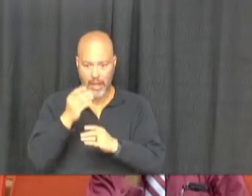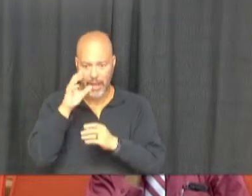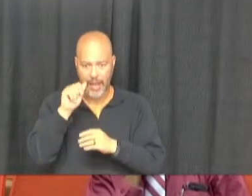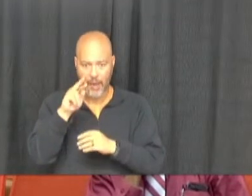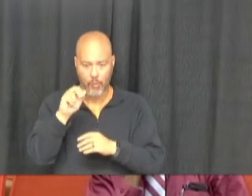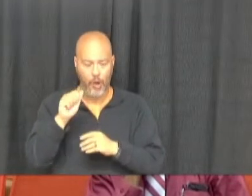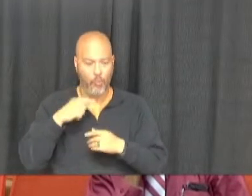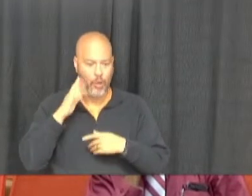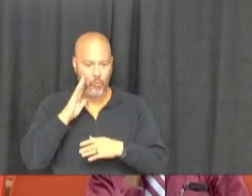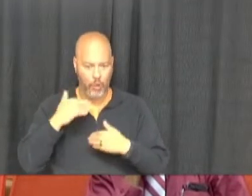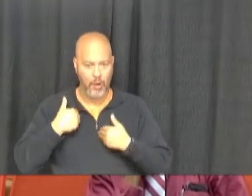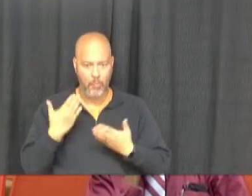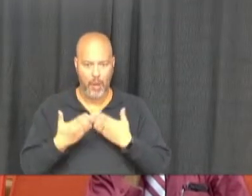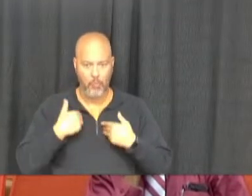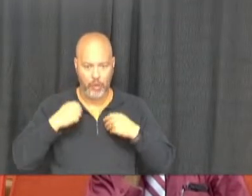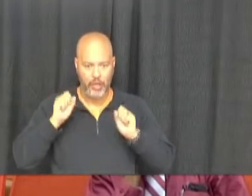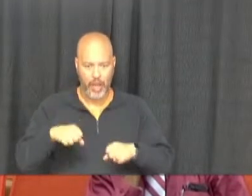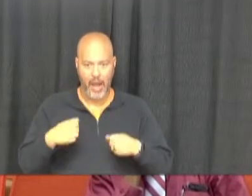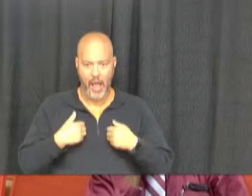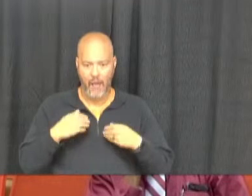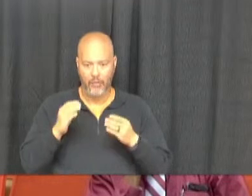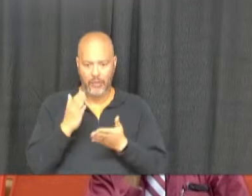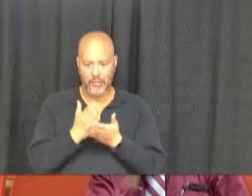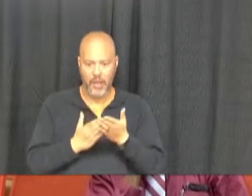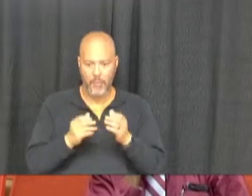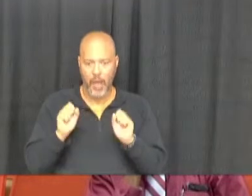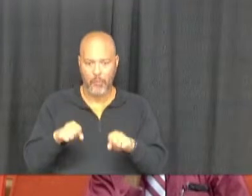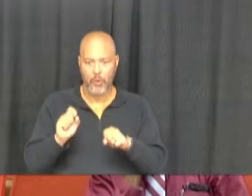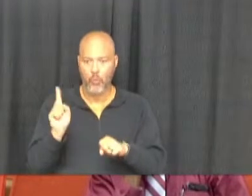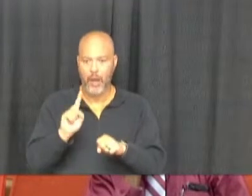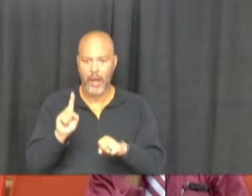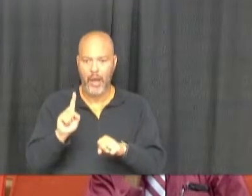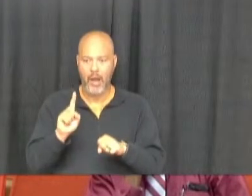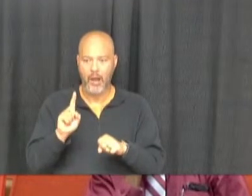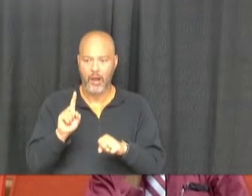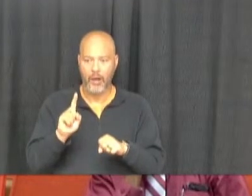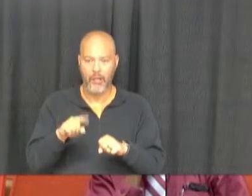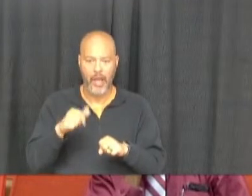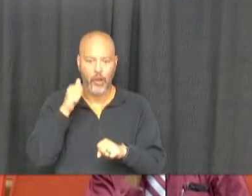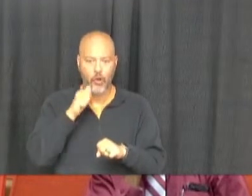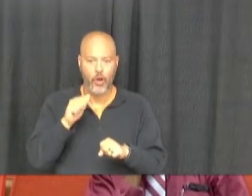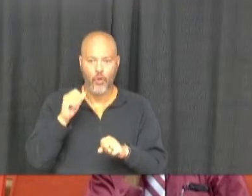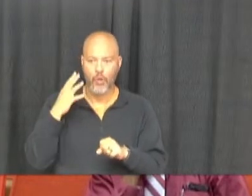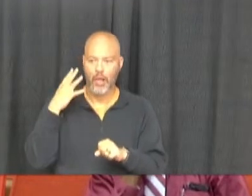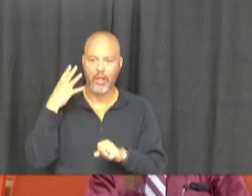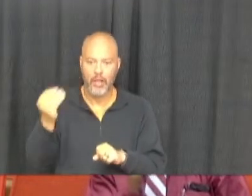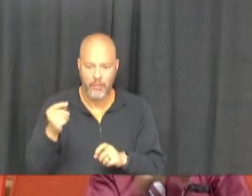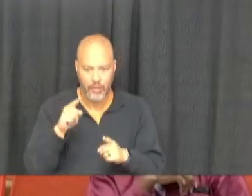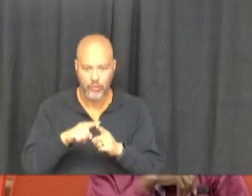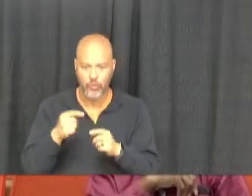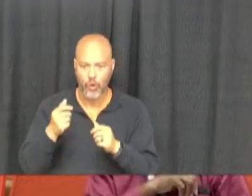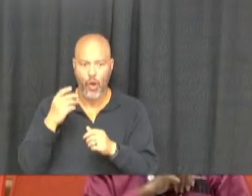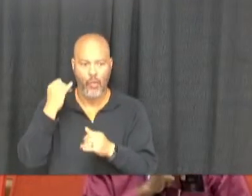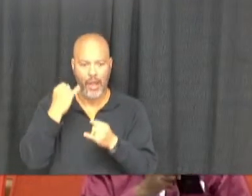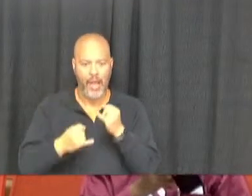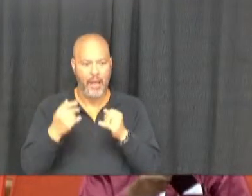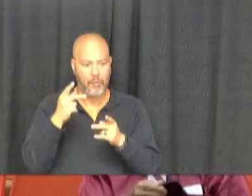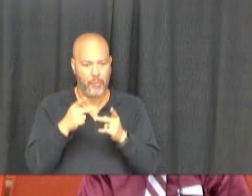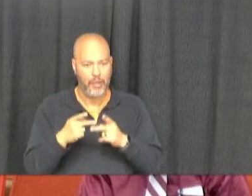information in the data, and maybe we would have had some indication of where she was headed, or the last known